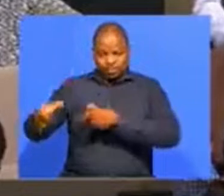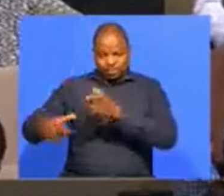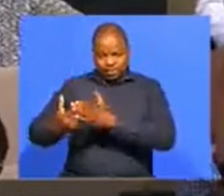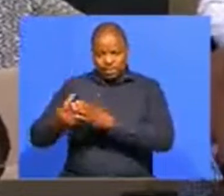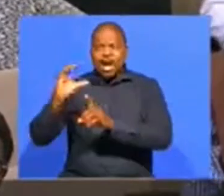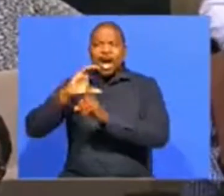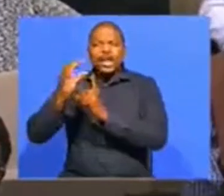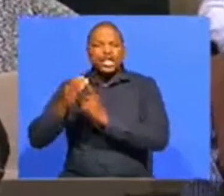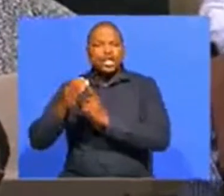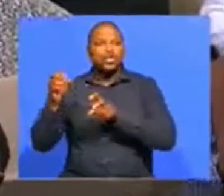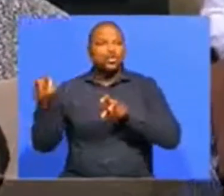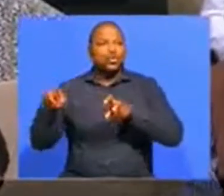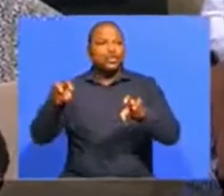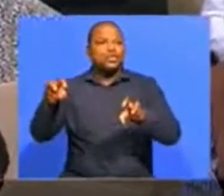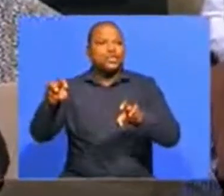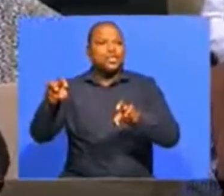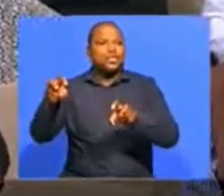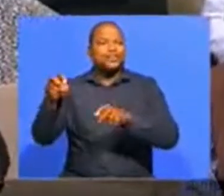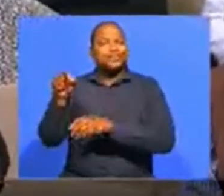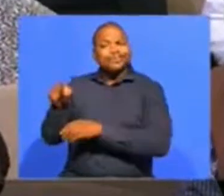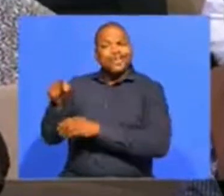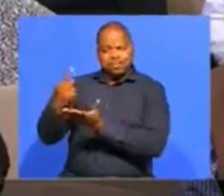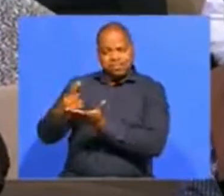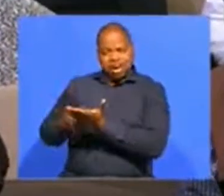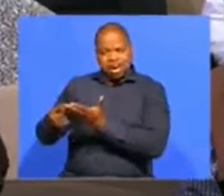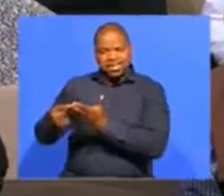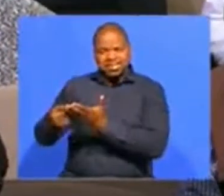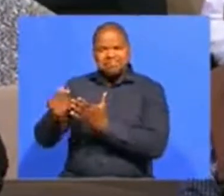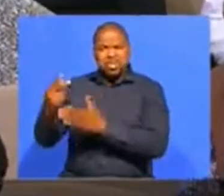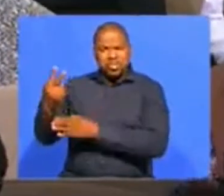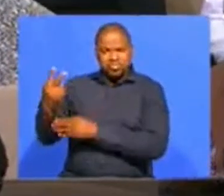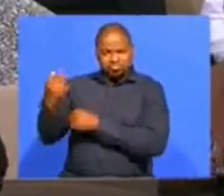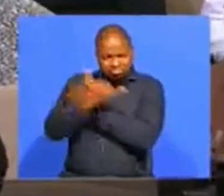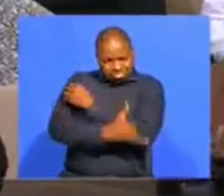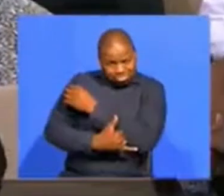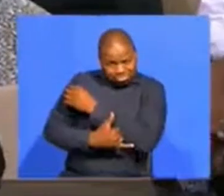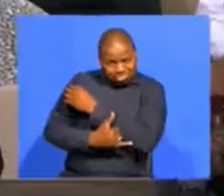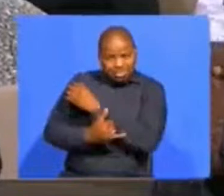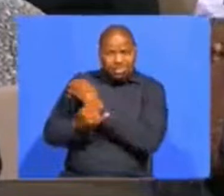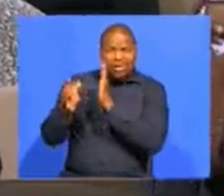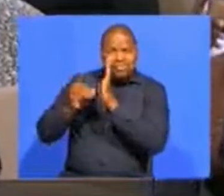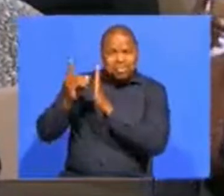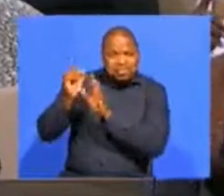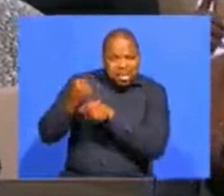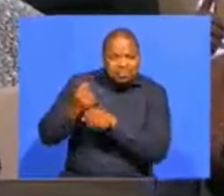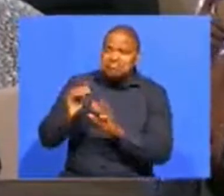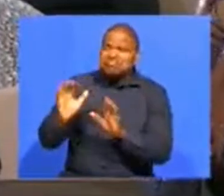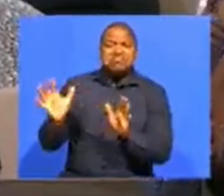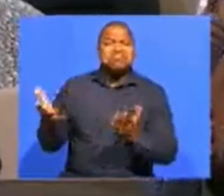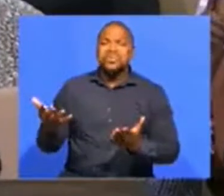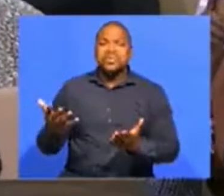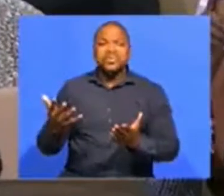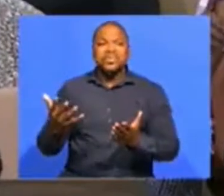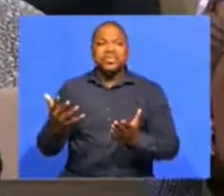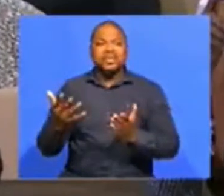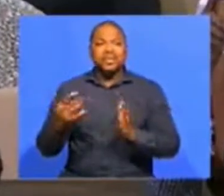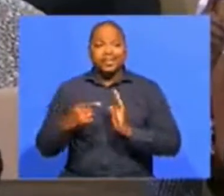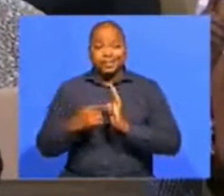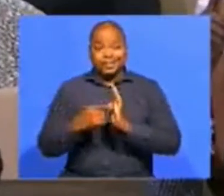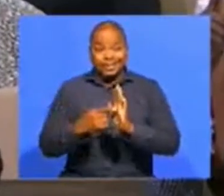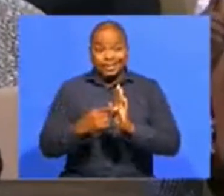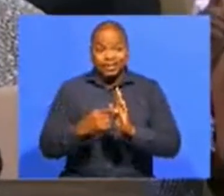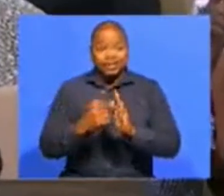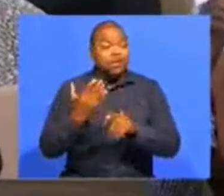agriculture, culture, and tourism. From those discussions, have the 2 countries made any developments that stemmed from